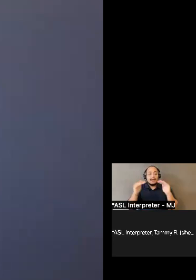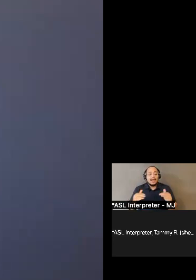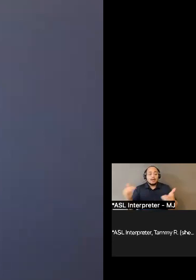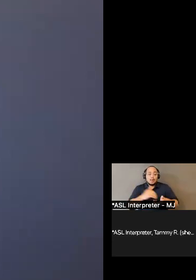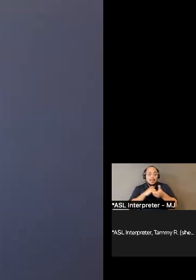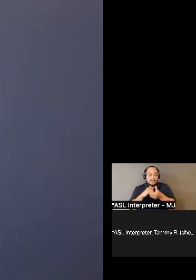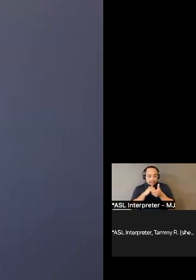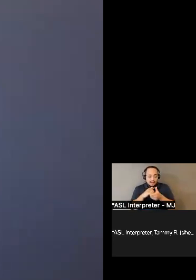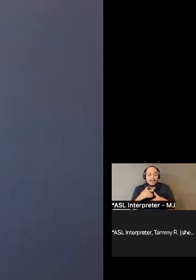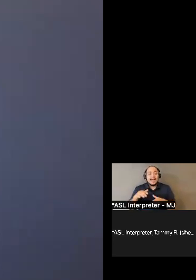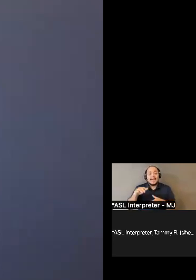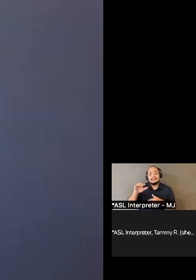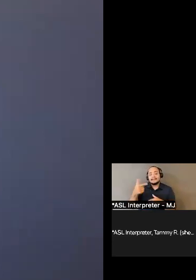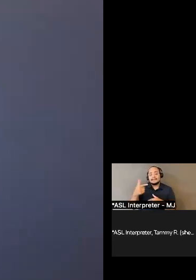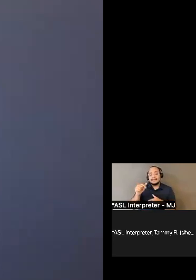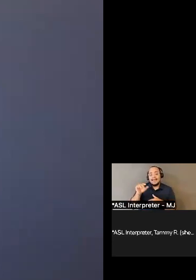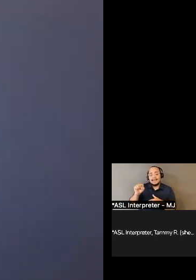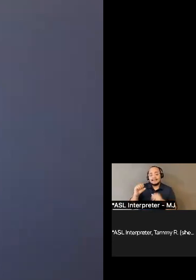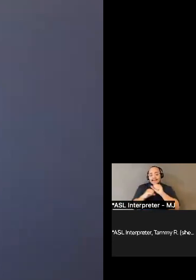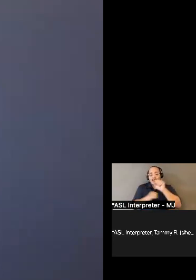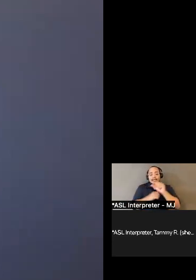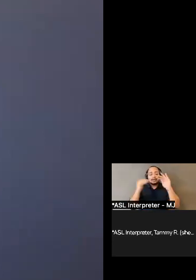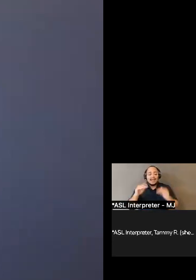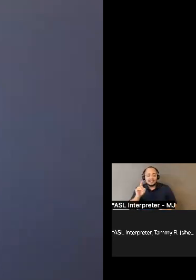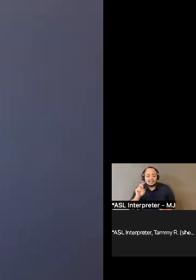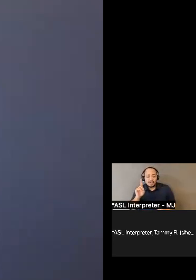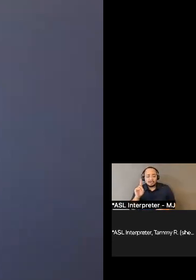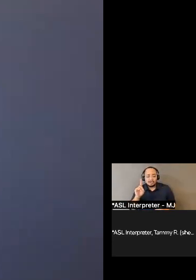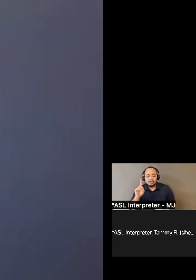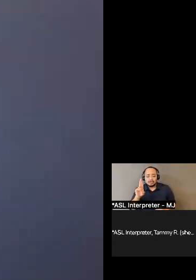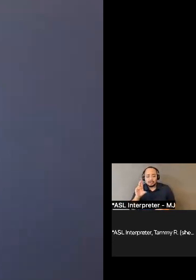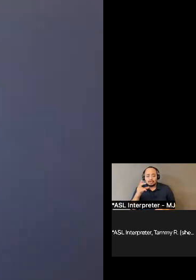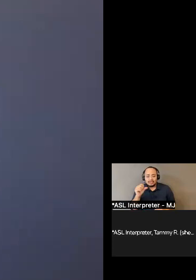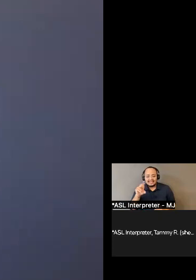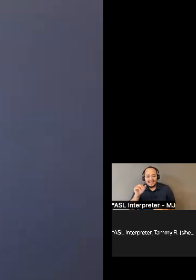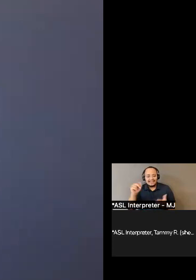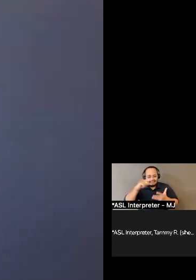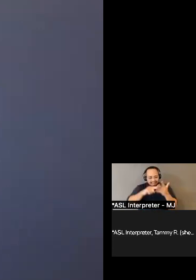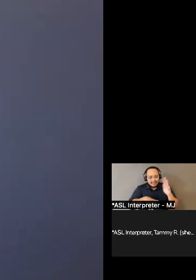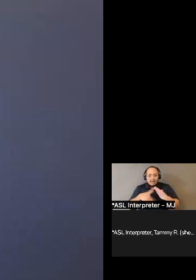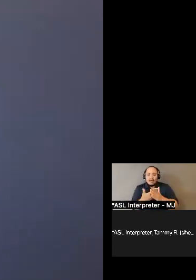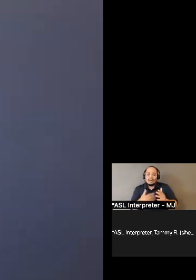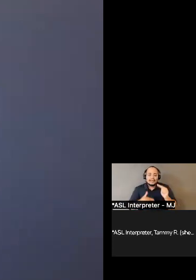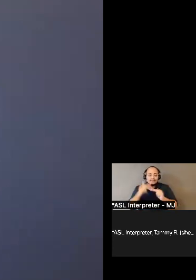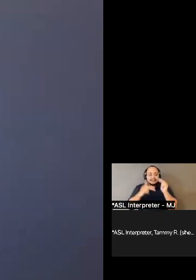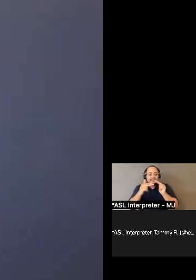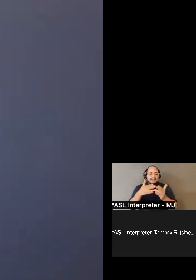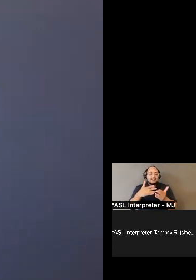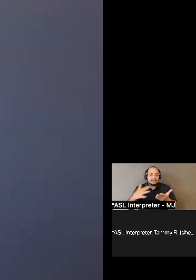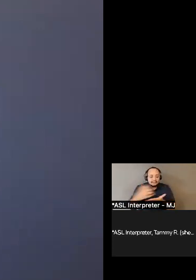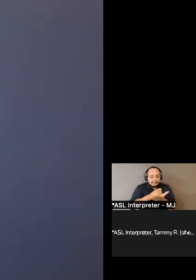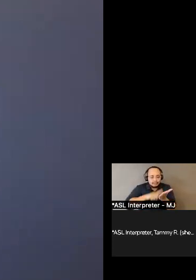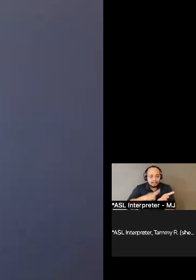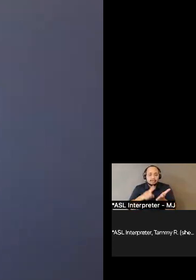Cris Sullivan have all been building the evidence base for flexible cash assistance and showing that it can help survivors and